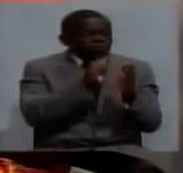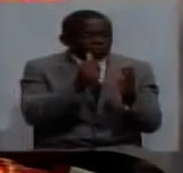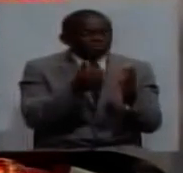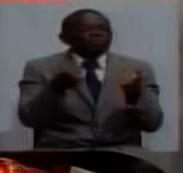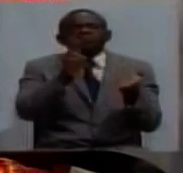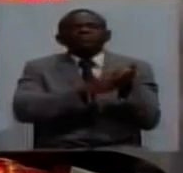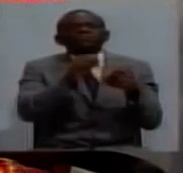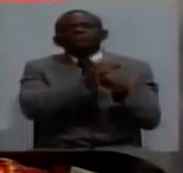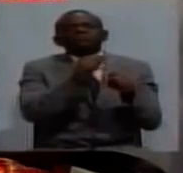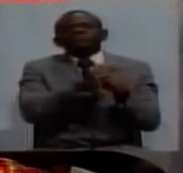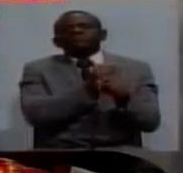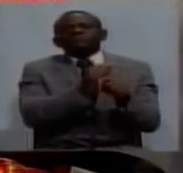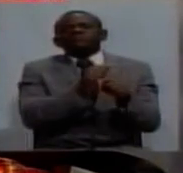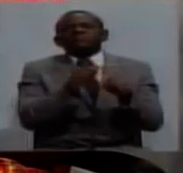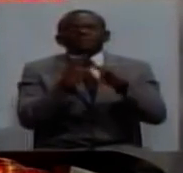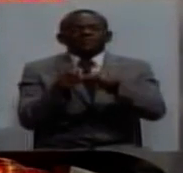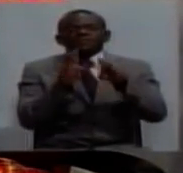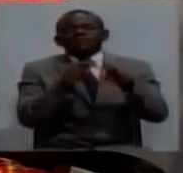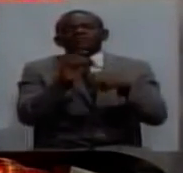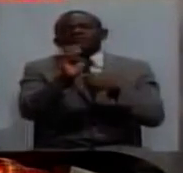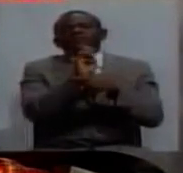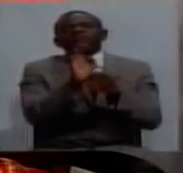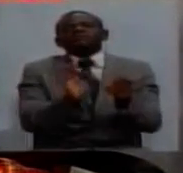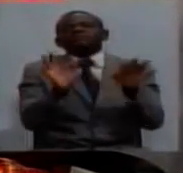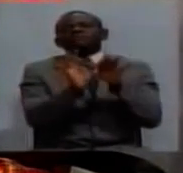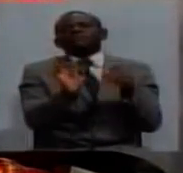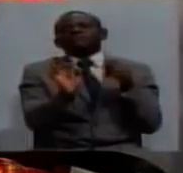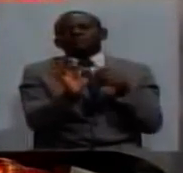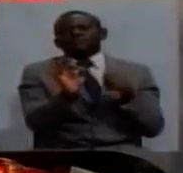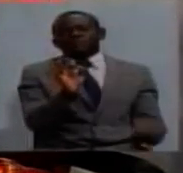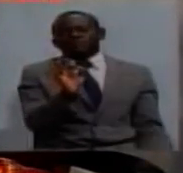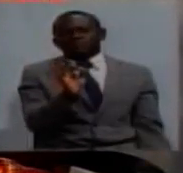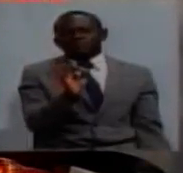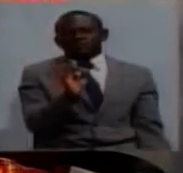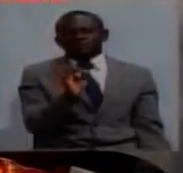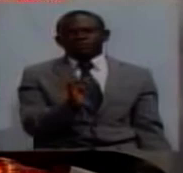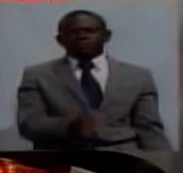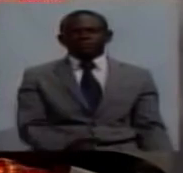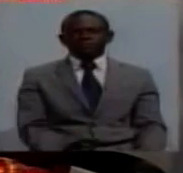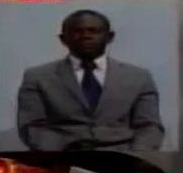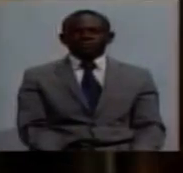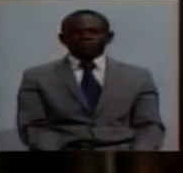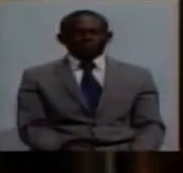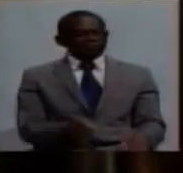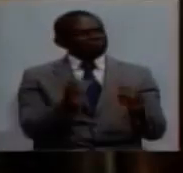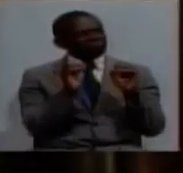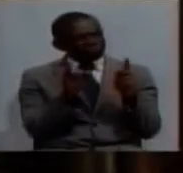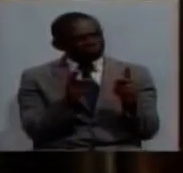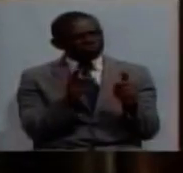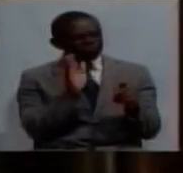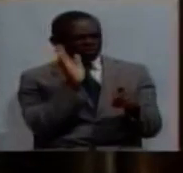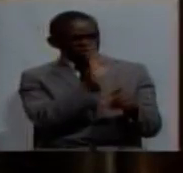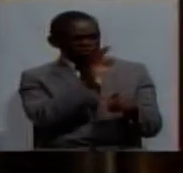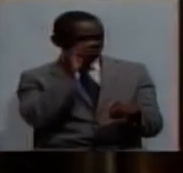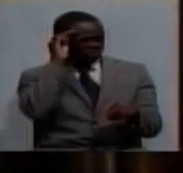with. So it's a very constant companion of implementation. Okay. Yeah. How would you rate your performance so far?